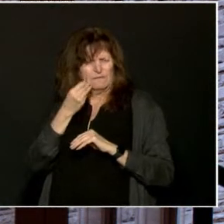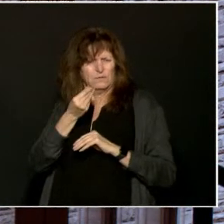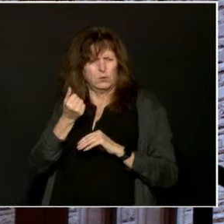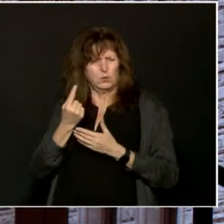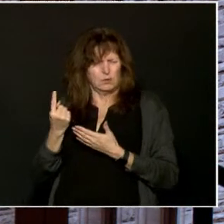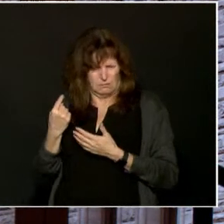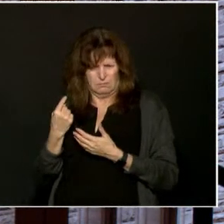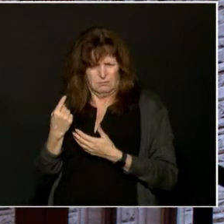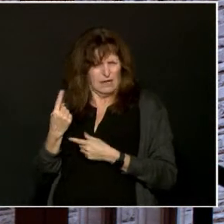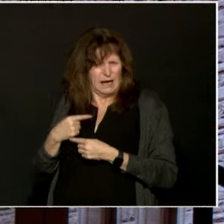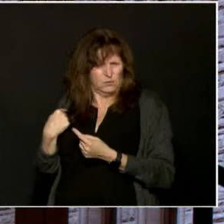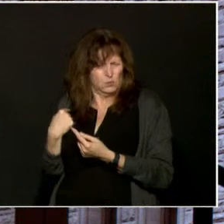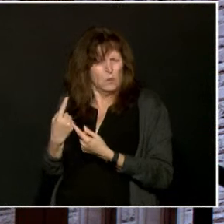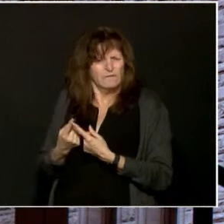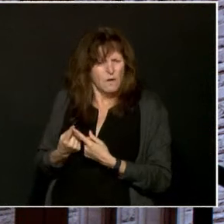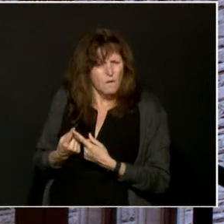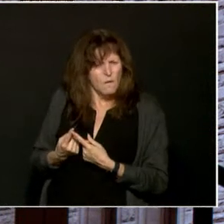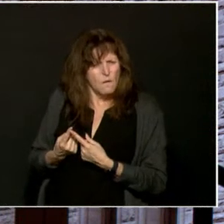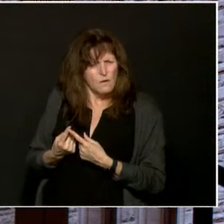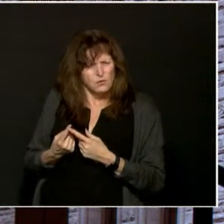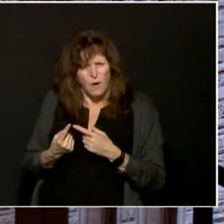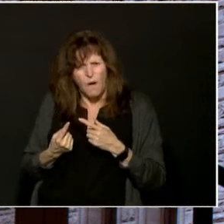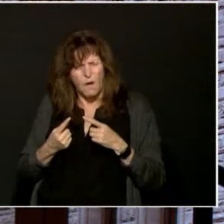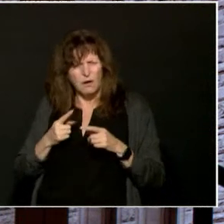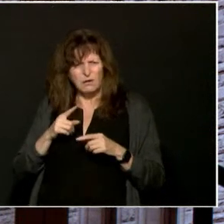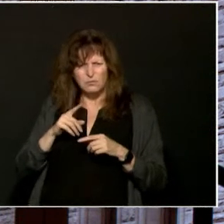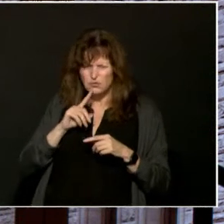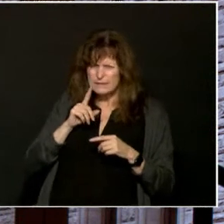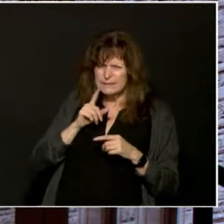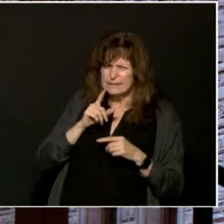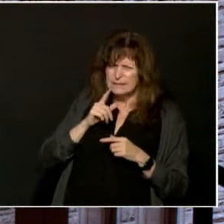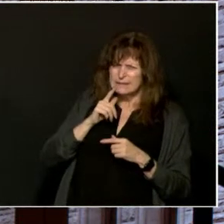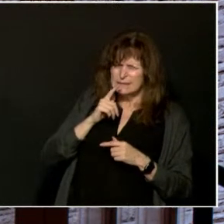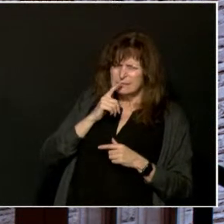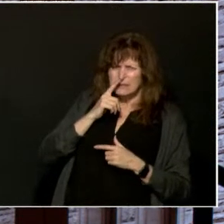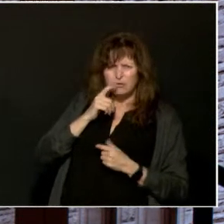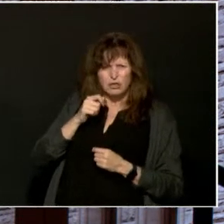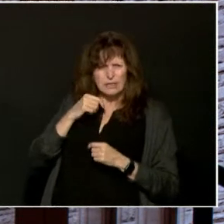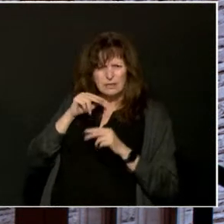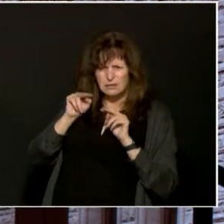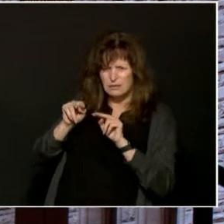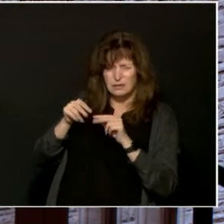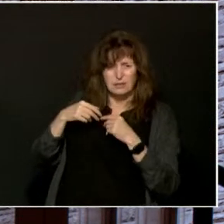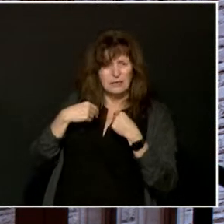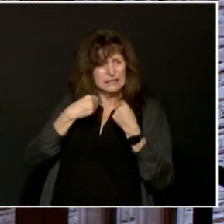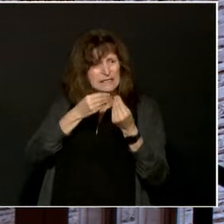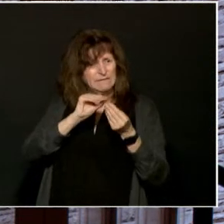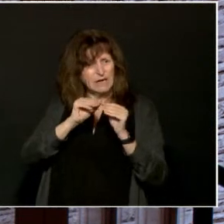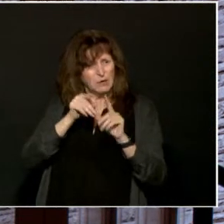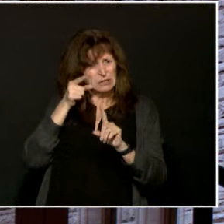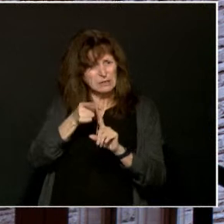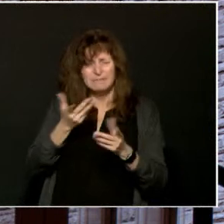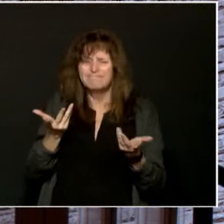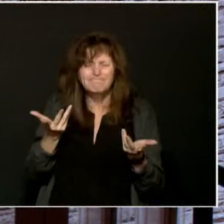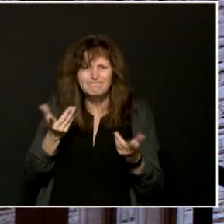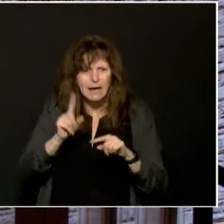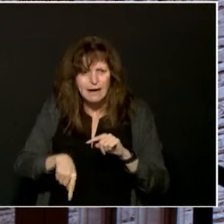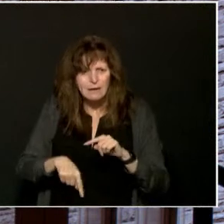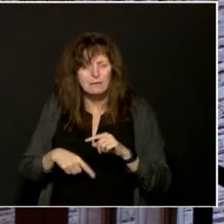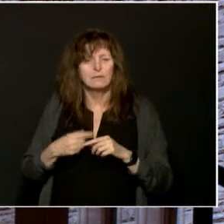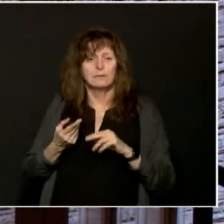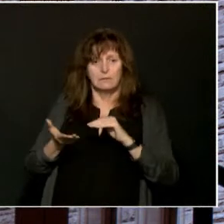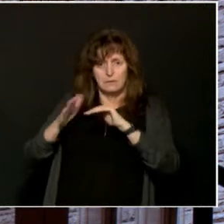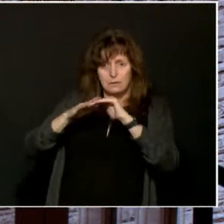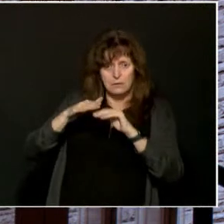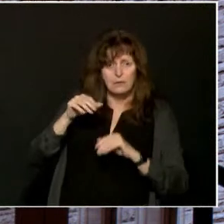precise number except to say it is rising, and we're seeing it more prominent in our large urban centers, as well as it